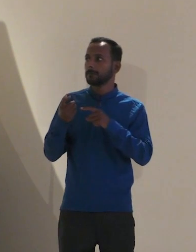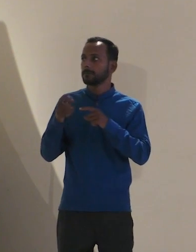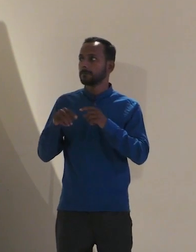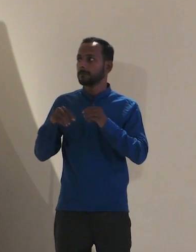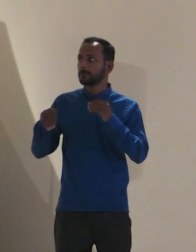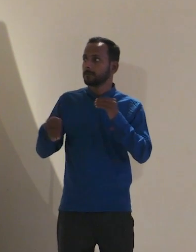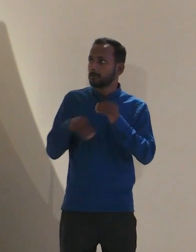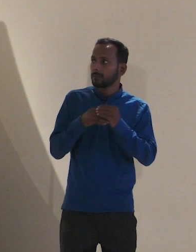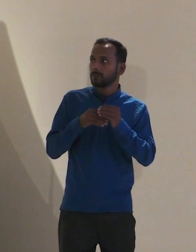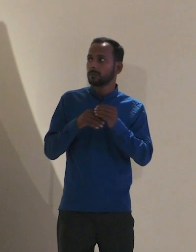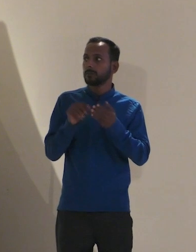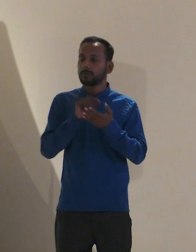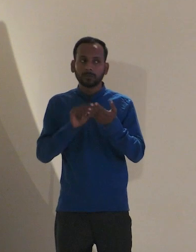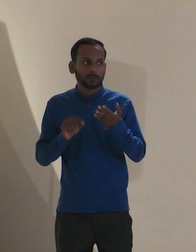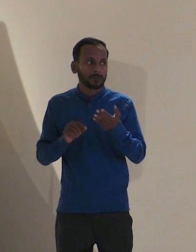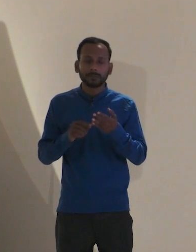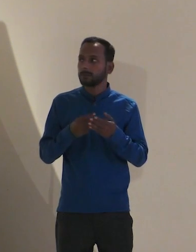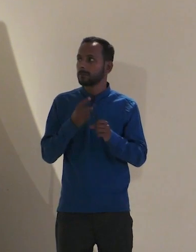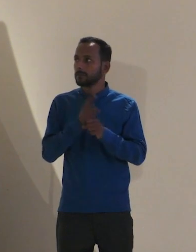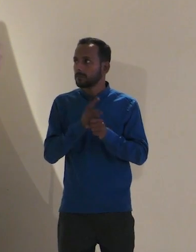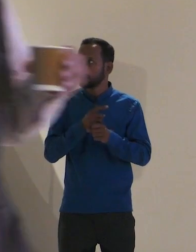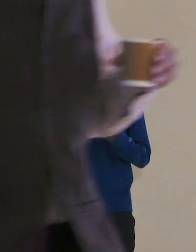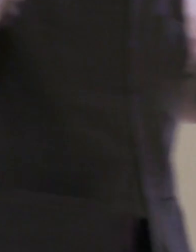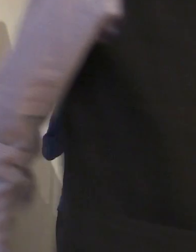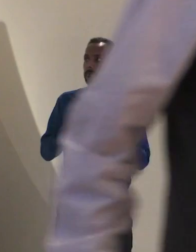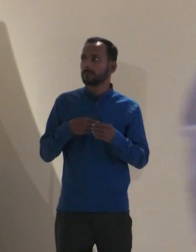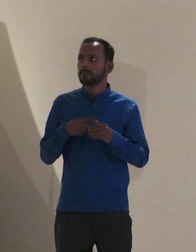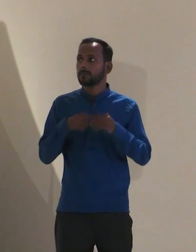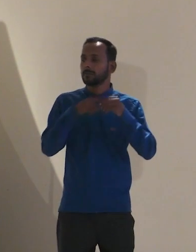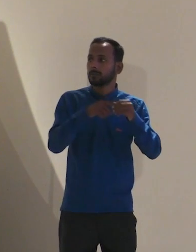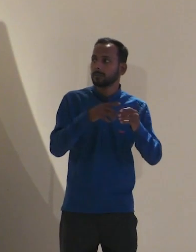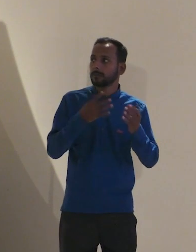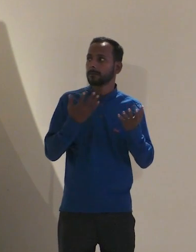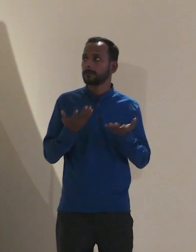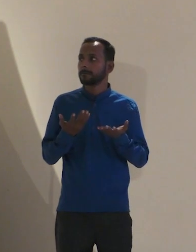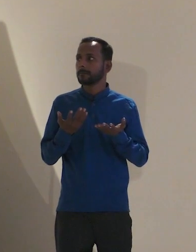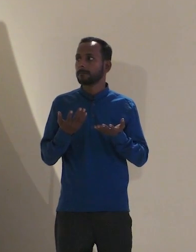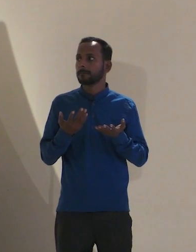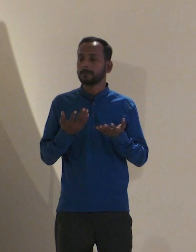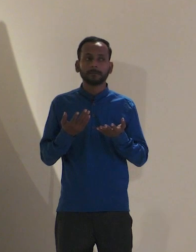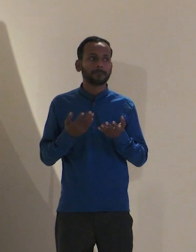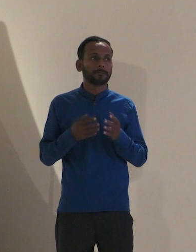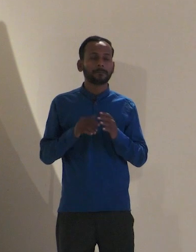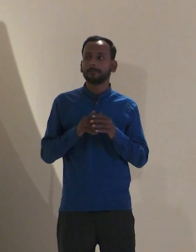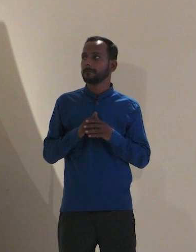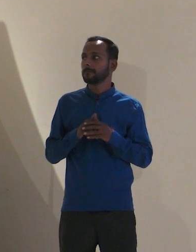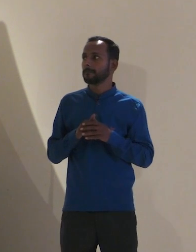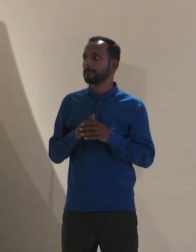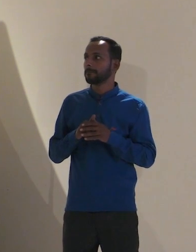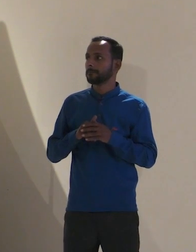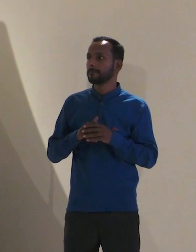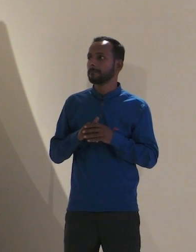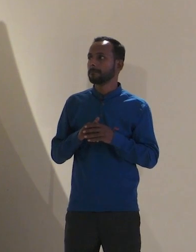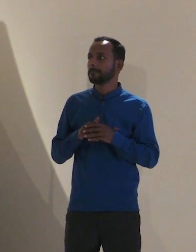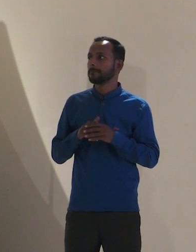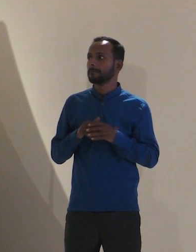a writer, and I'm a teacher. My question and thought process is for Mrs. Sengupta. So